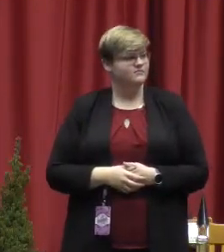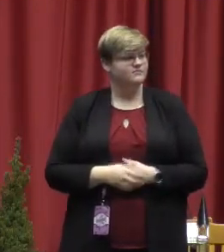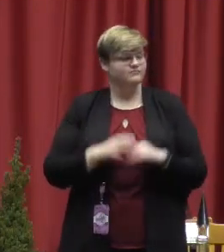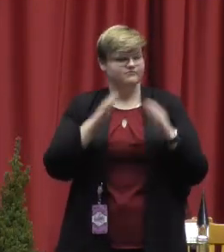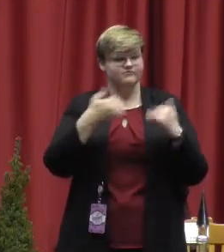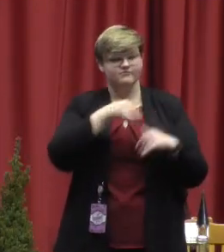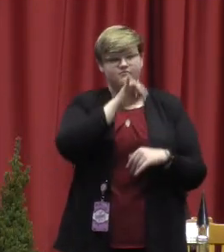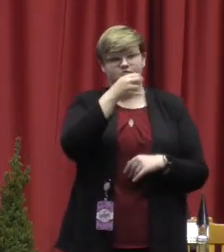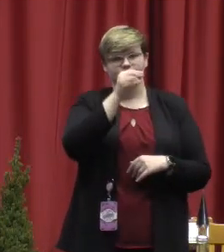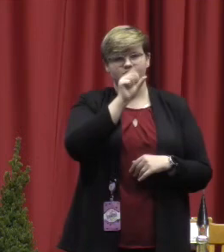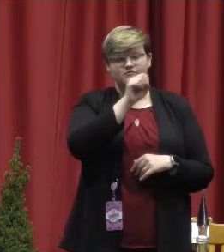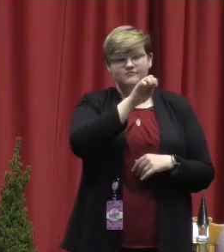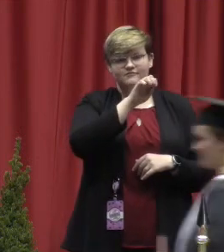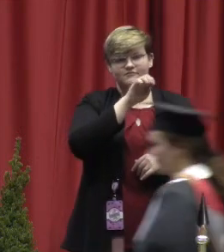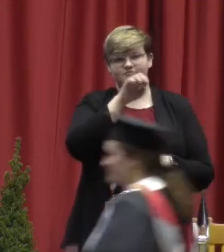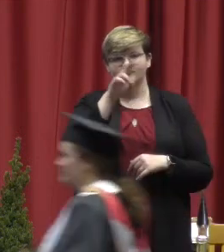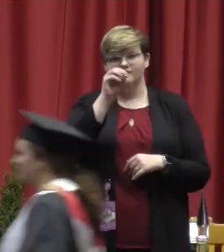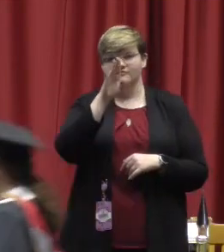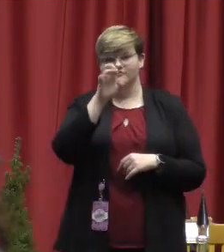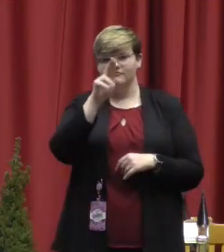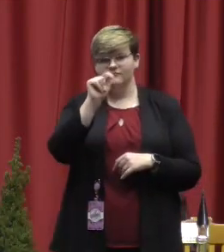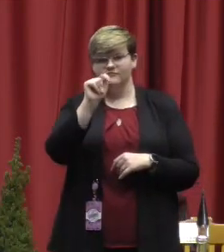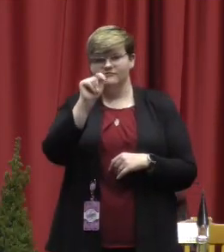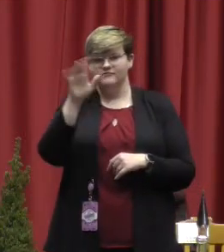Jose Robert Casaus.